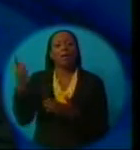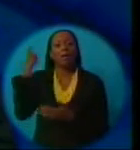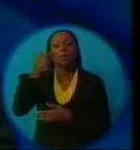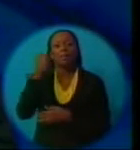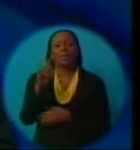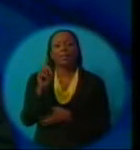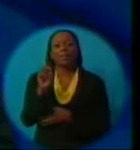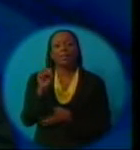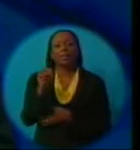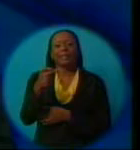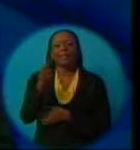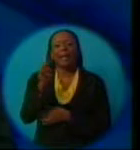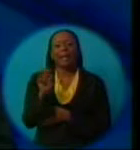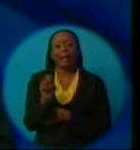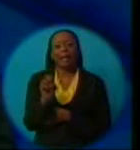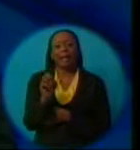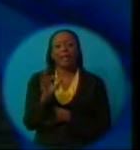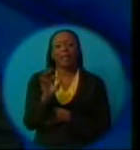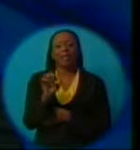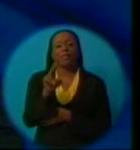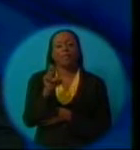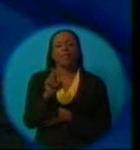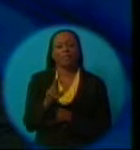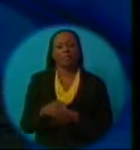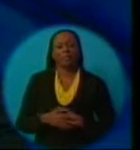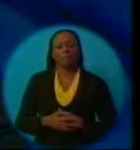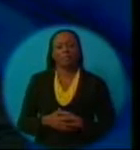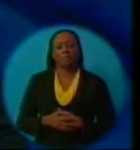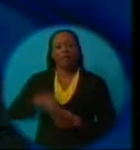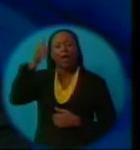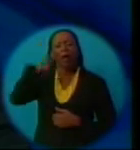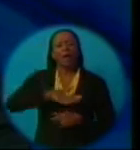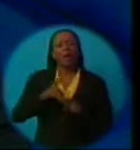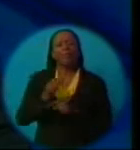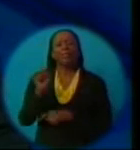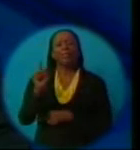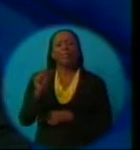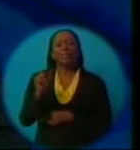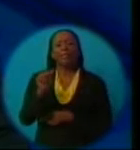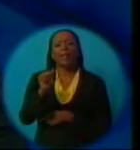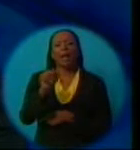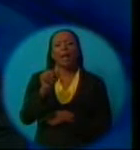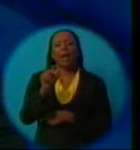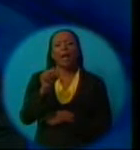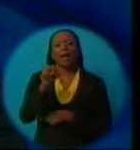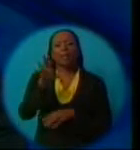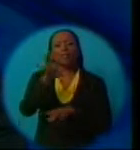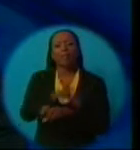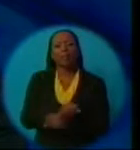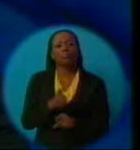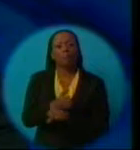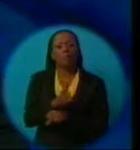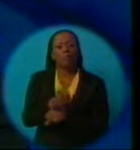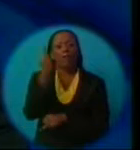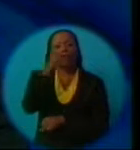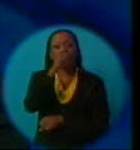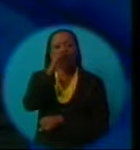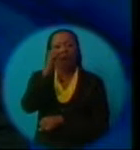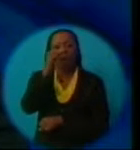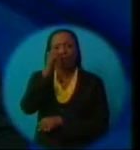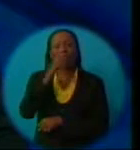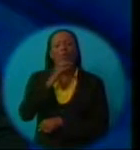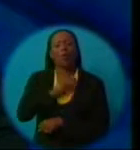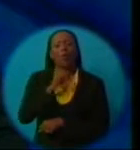fever. A St. Andrew man has been arrested and charged following a drug operation at the Bridgetown port. He